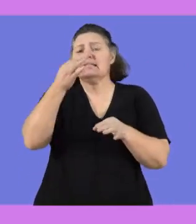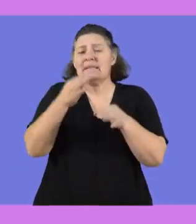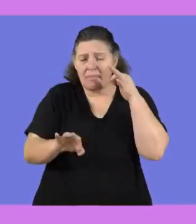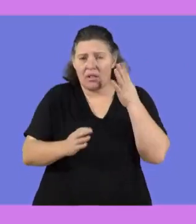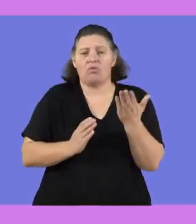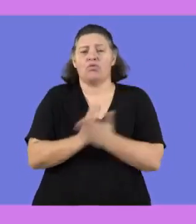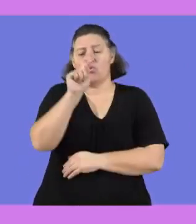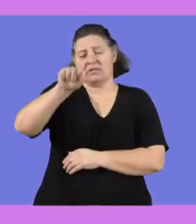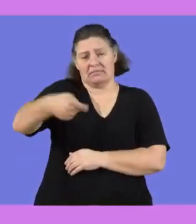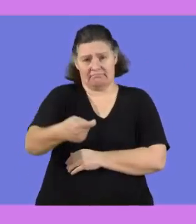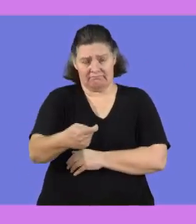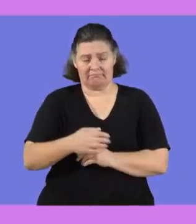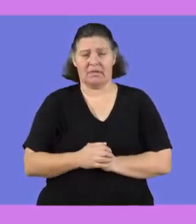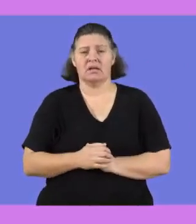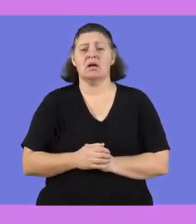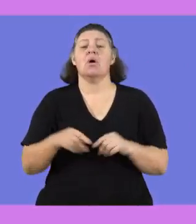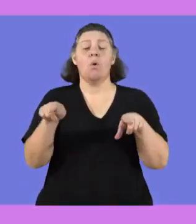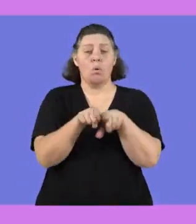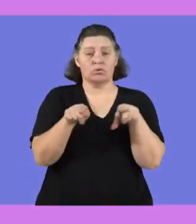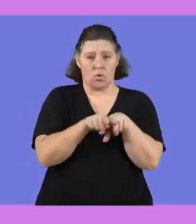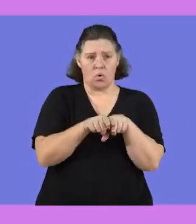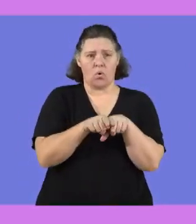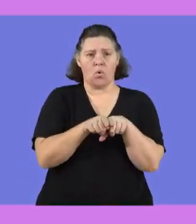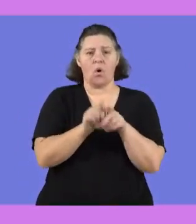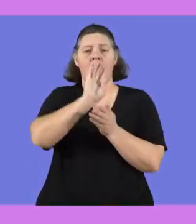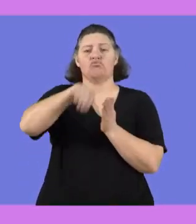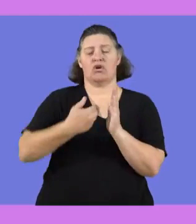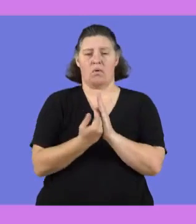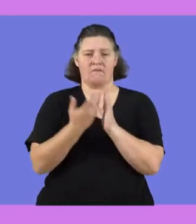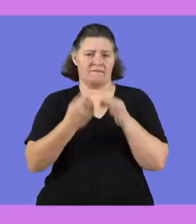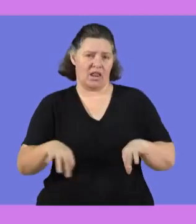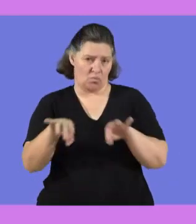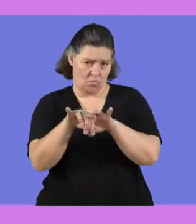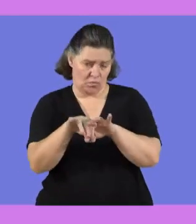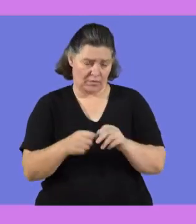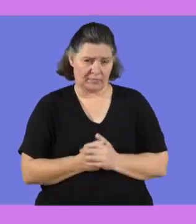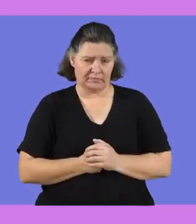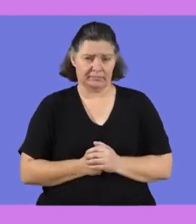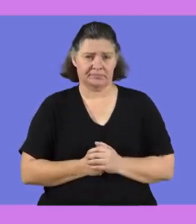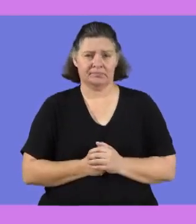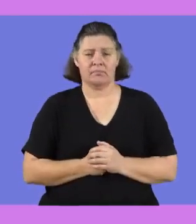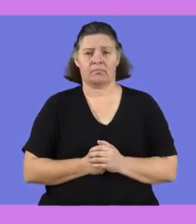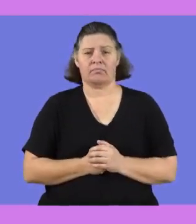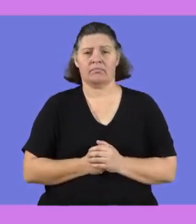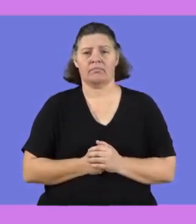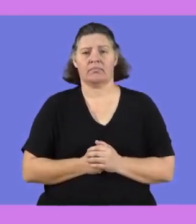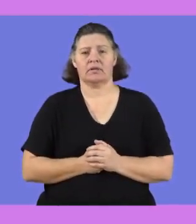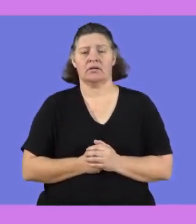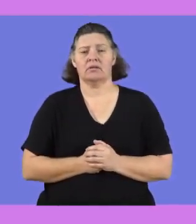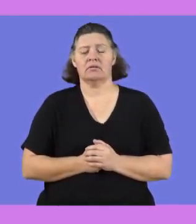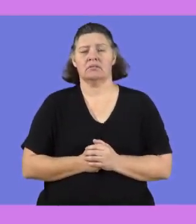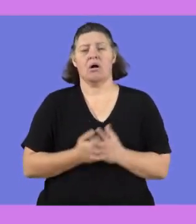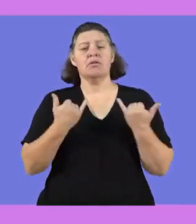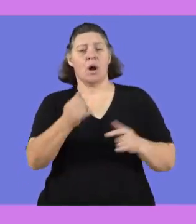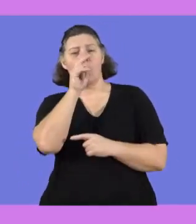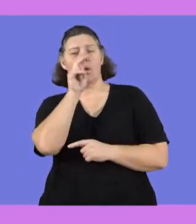simplification with decimals, as well as rounding off the values. So